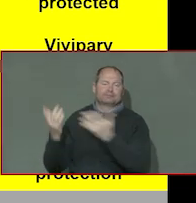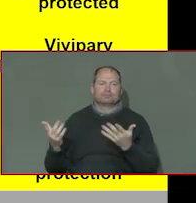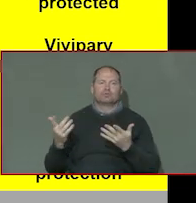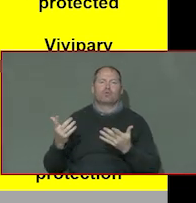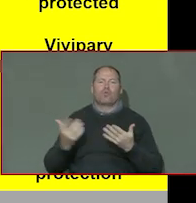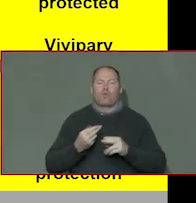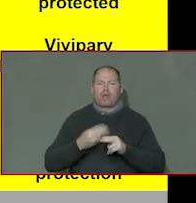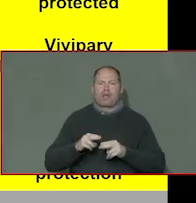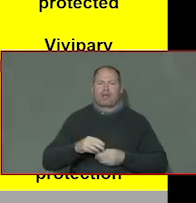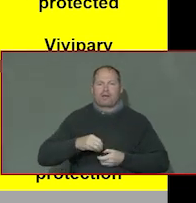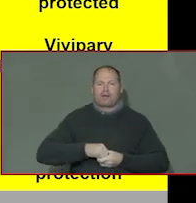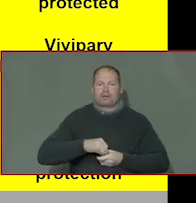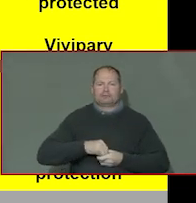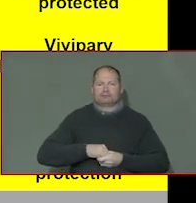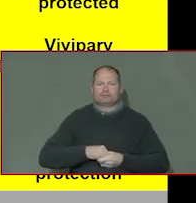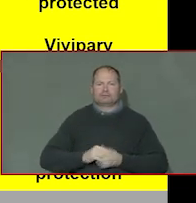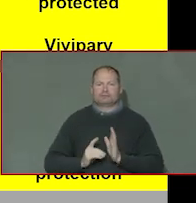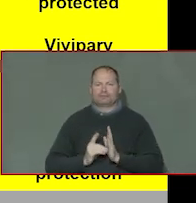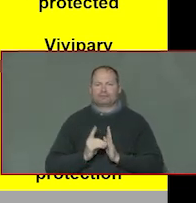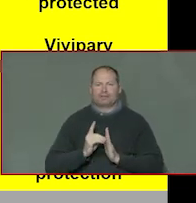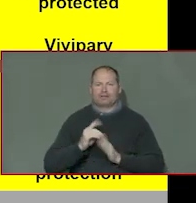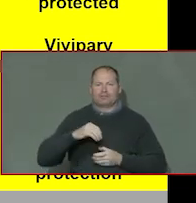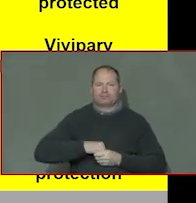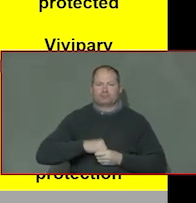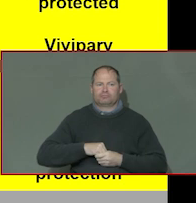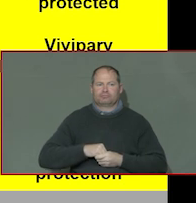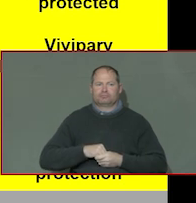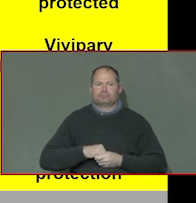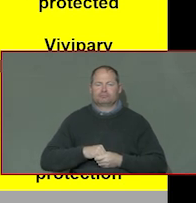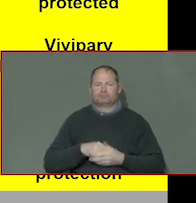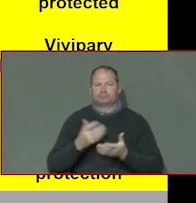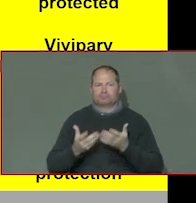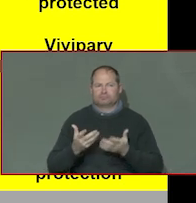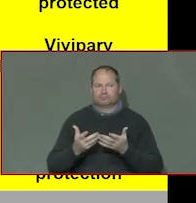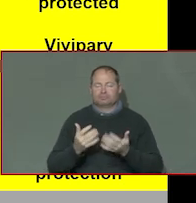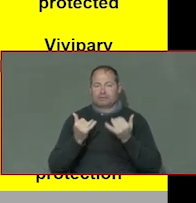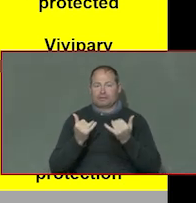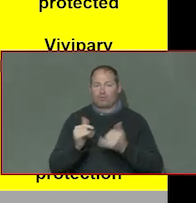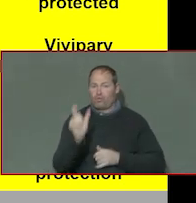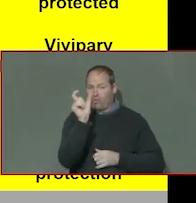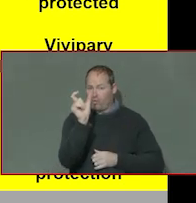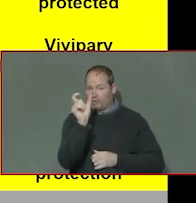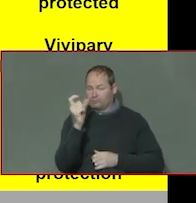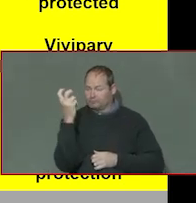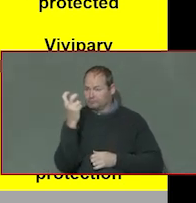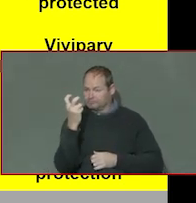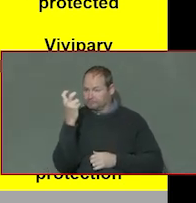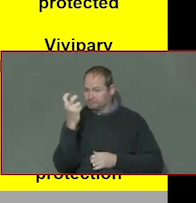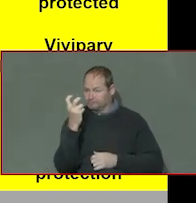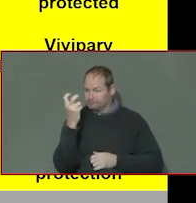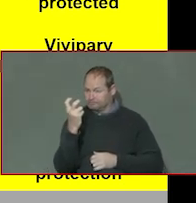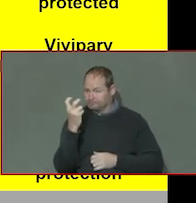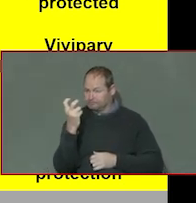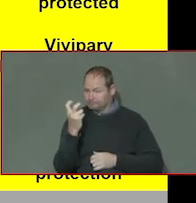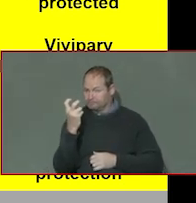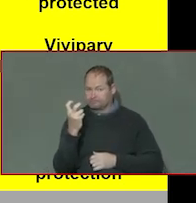egg inside of them and then deposit the egg? That's the words that you are looking for. Or are they just